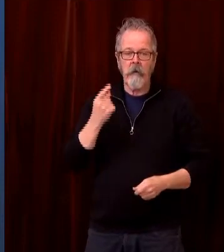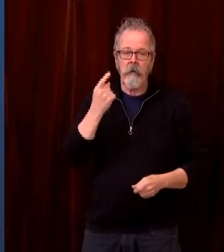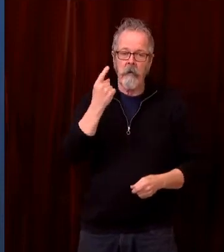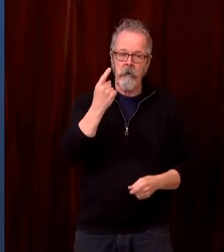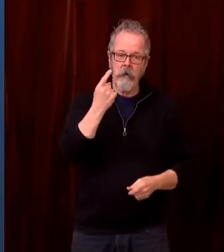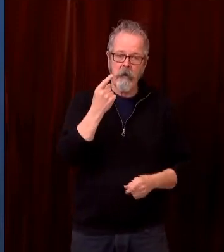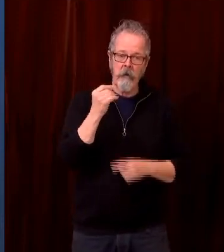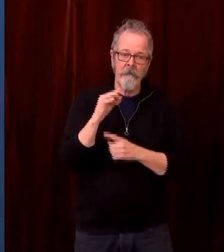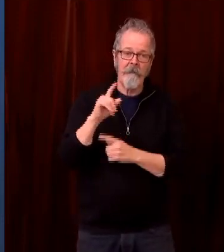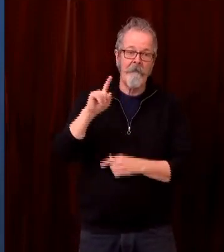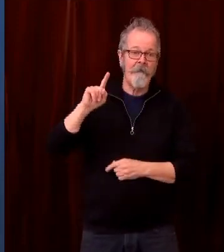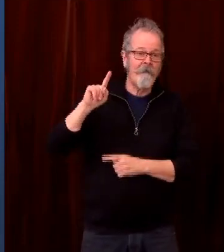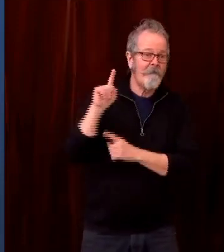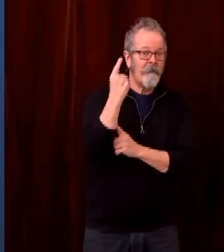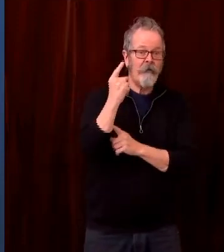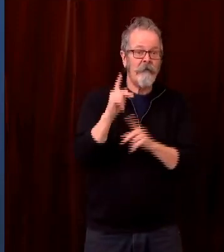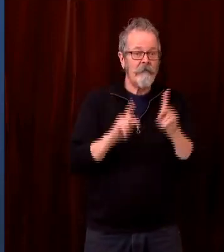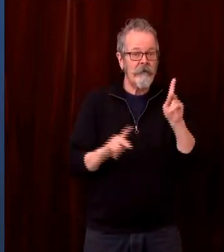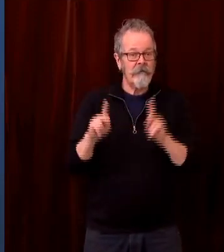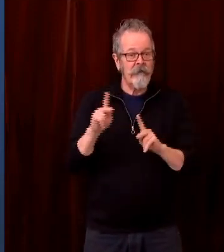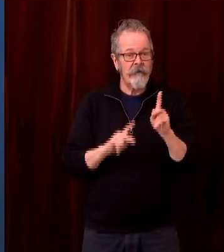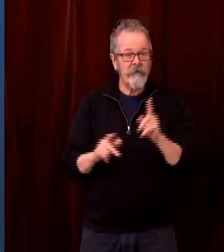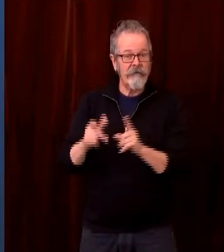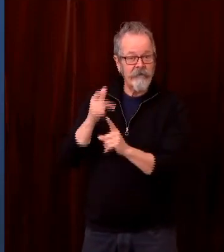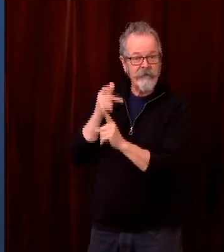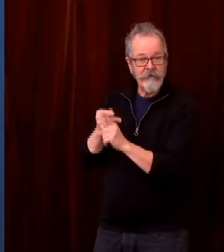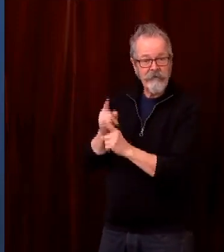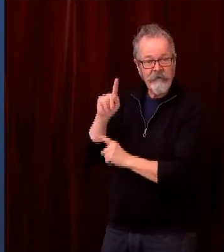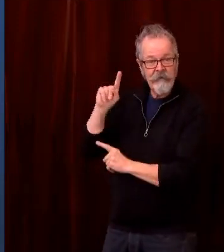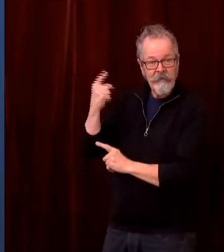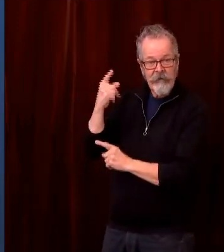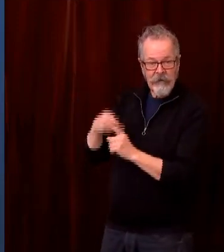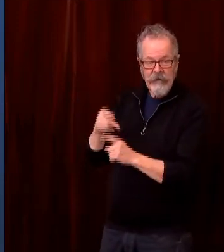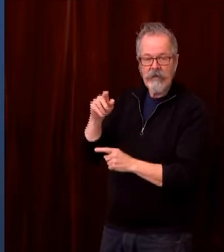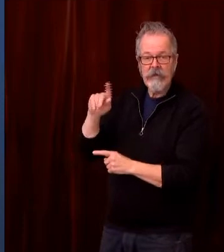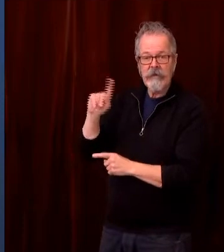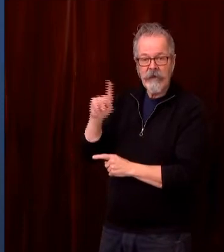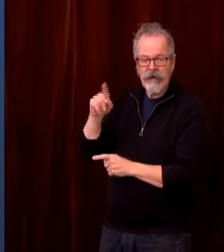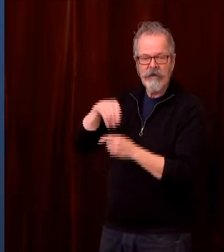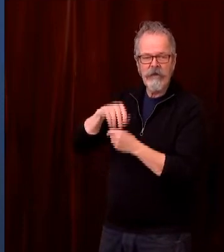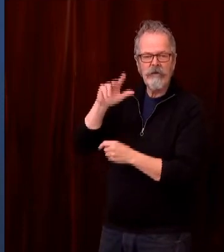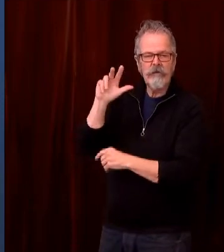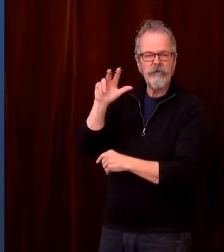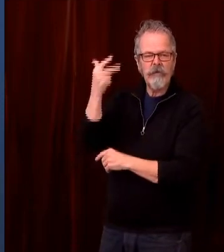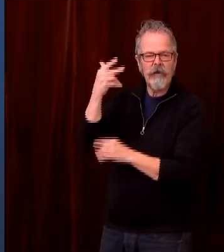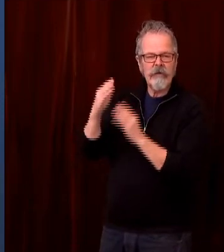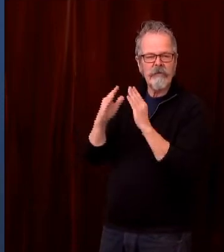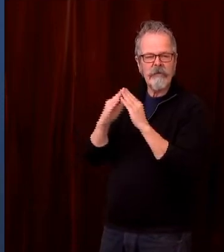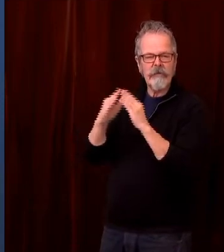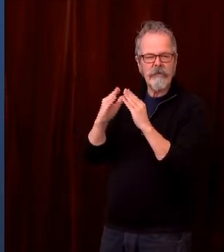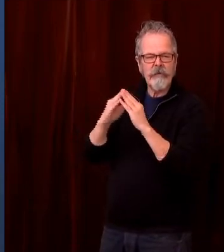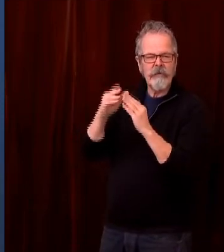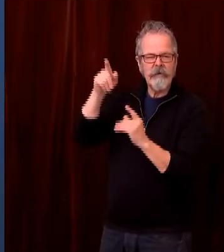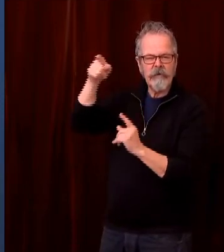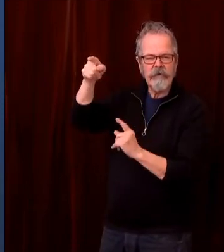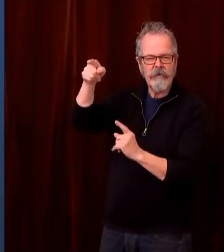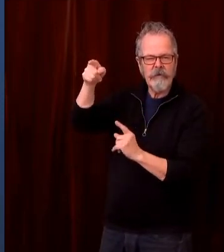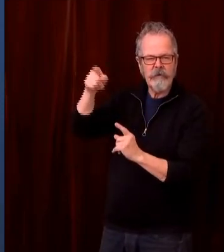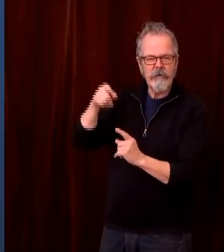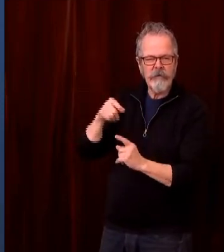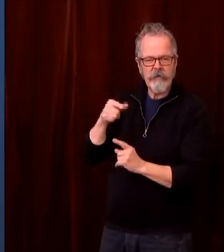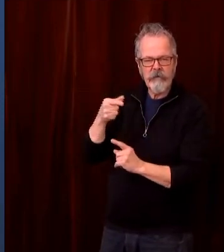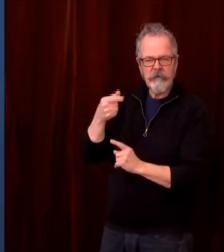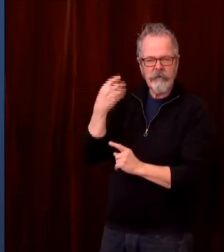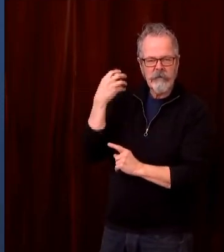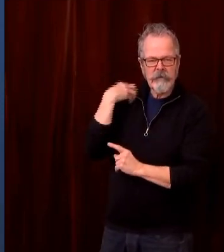site. They're fully operational. All 4, I believe, will be fully operational as of tomorrow. And they're not